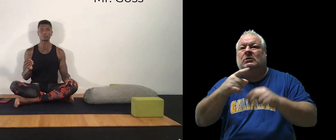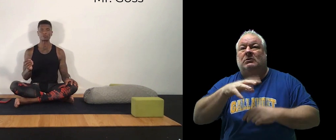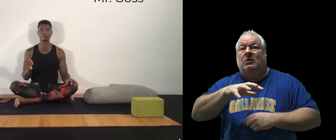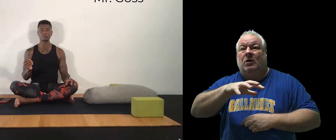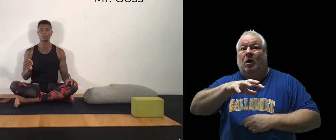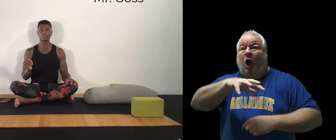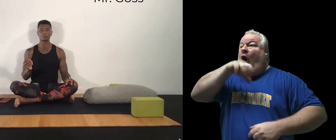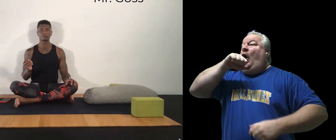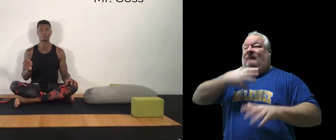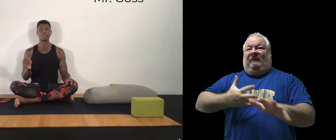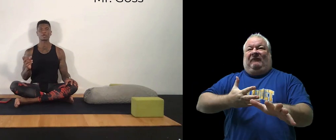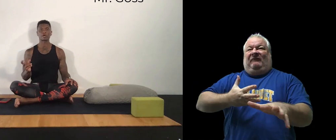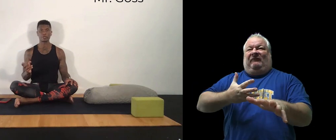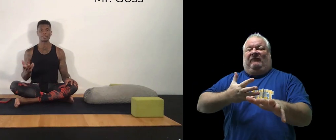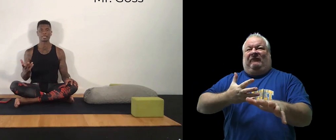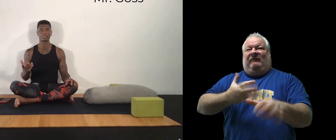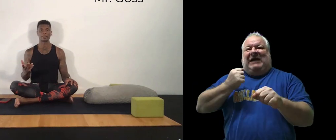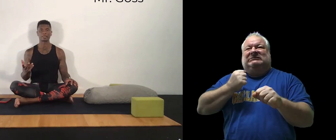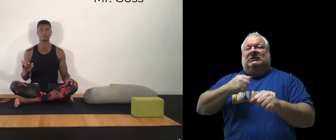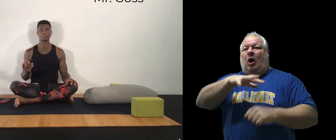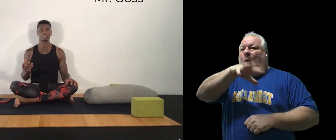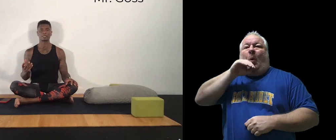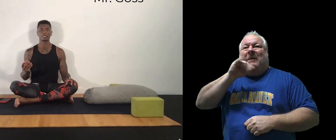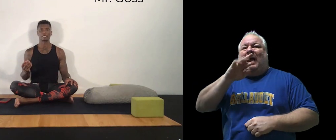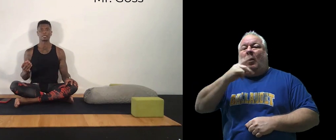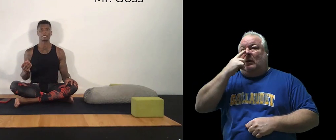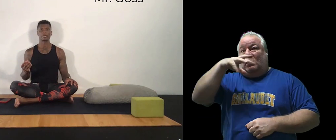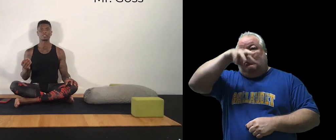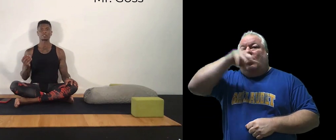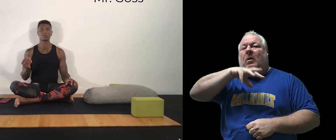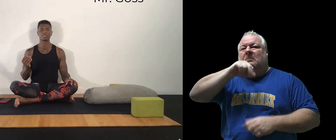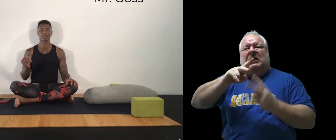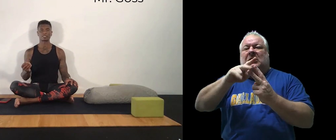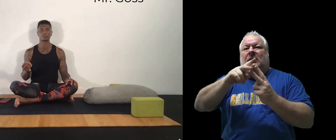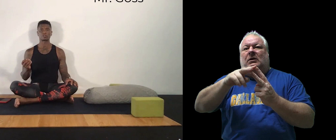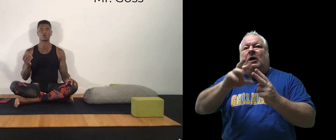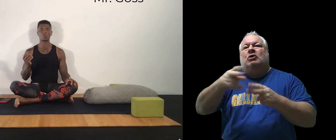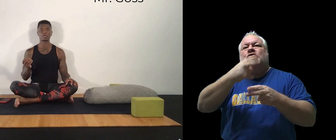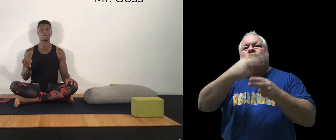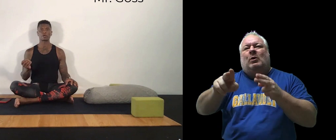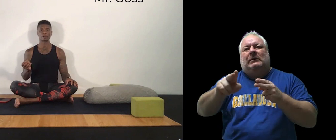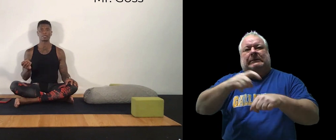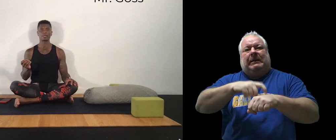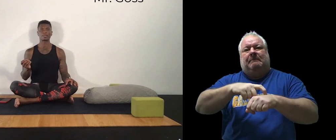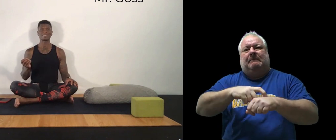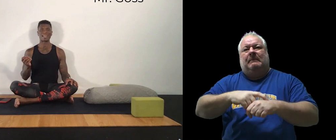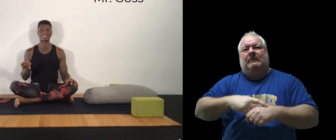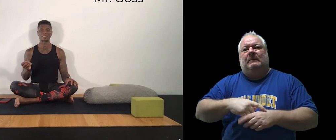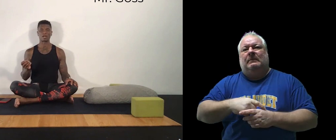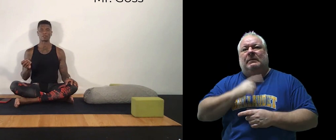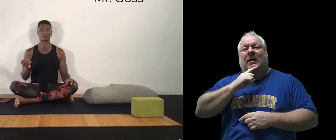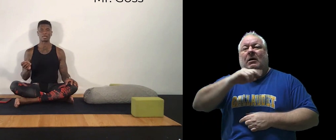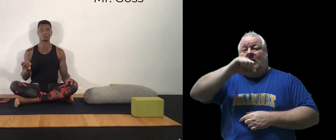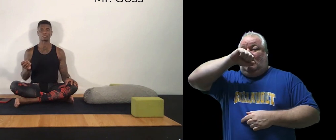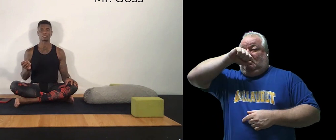be in a hurry to be in a hurry to take the inhale. And then shorten the exhale. So don't be in a hurry